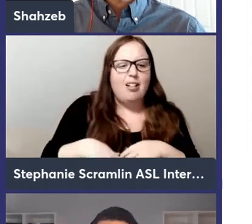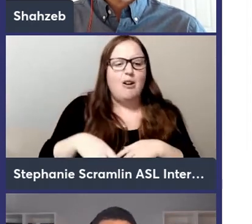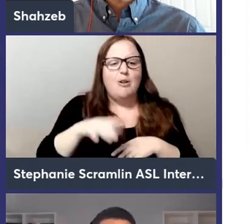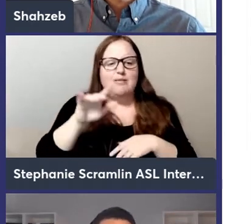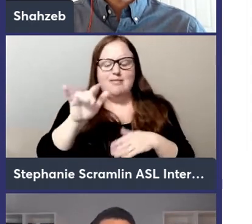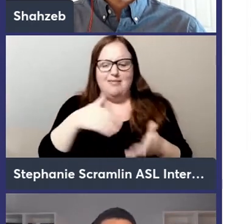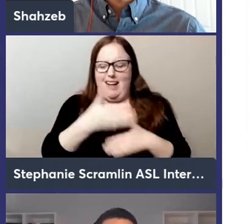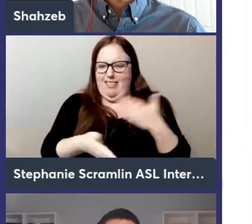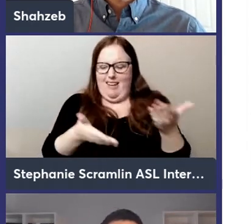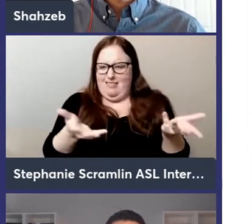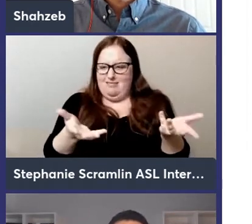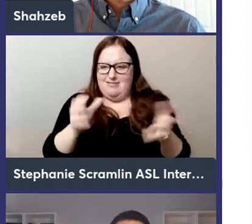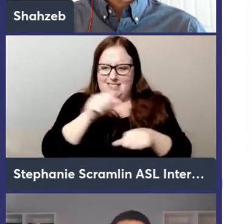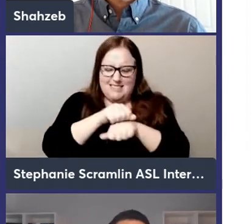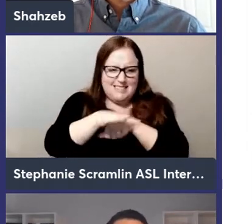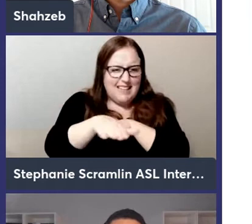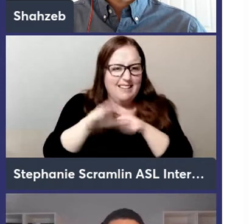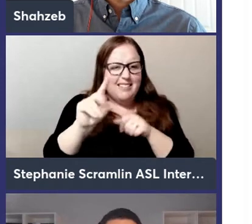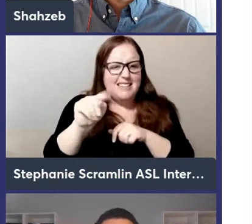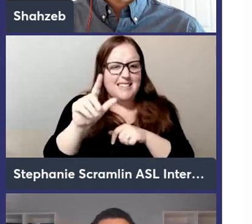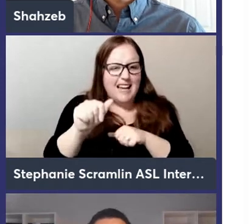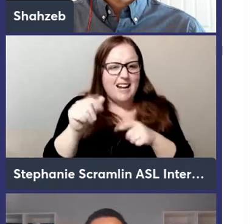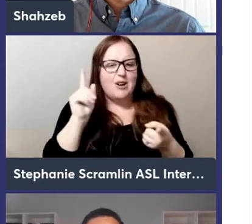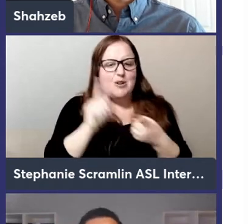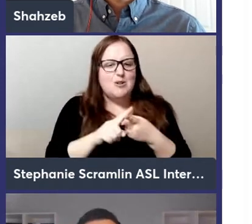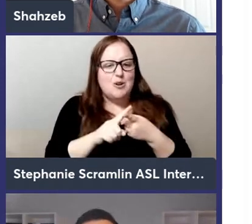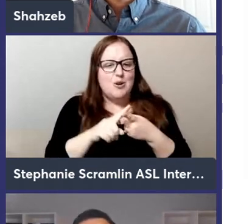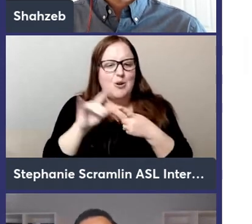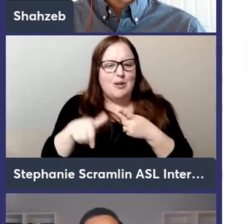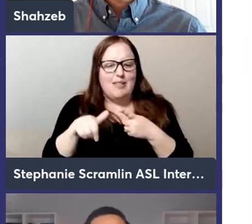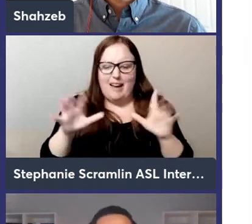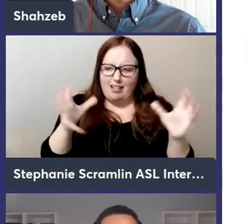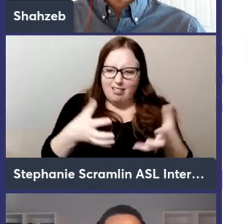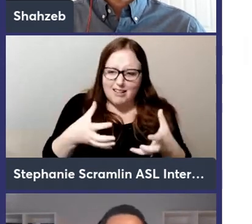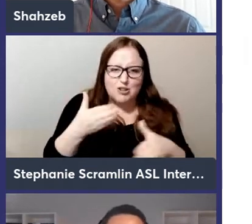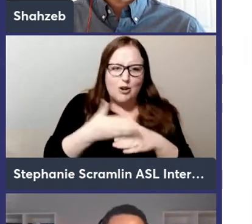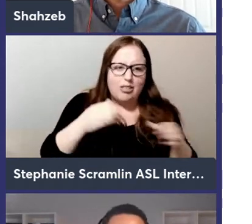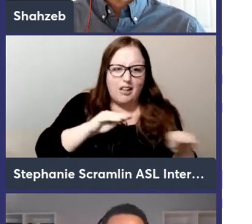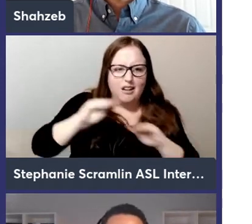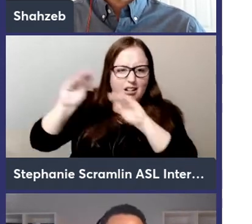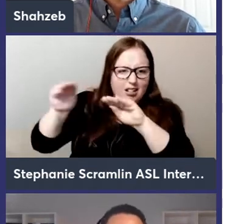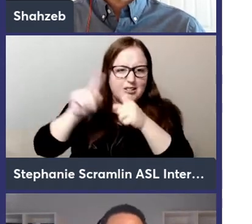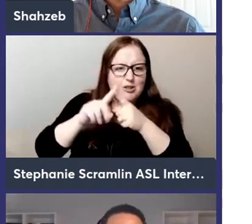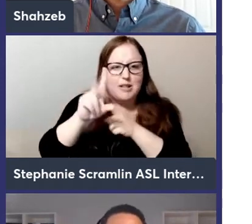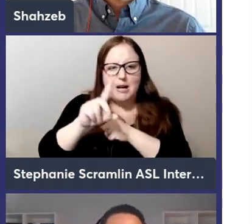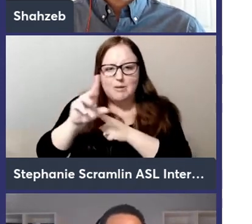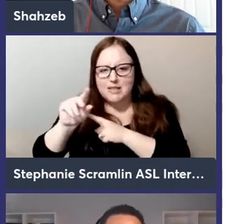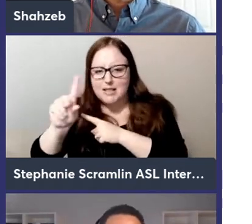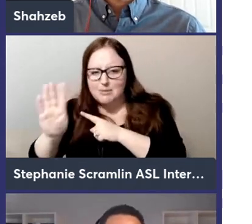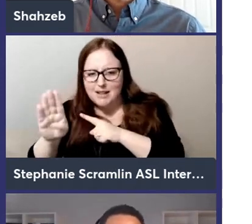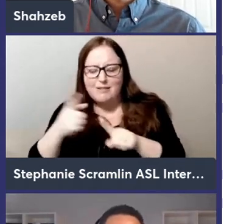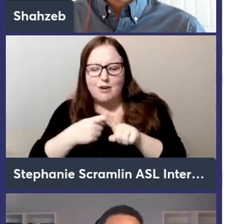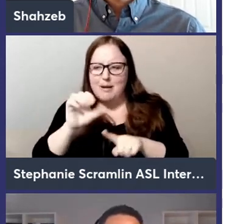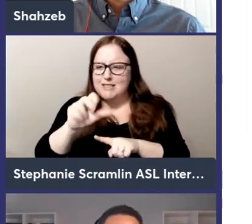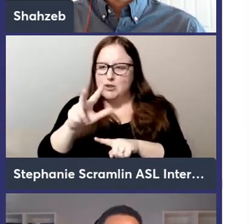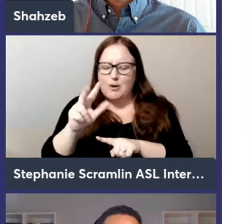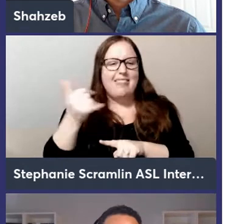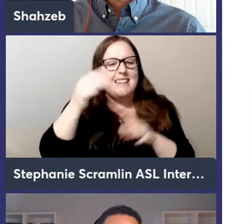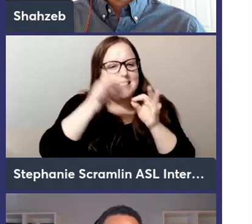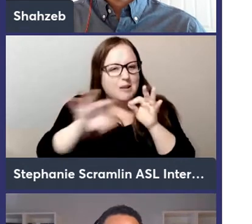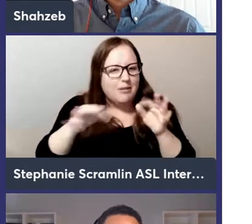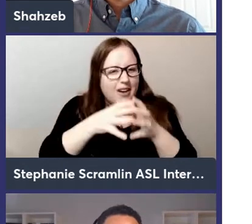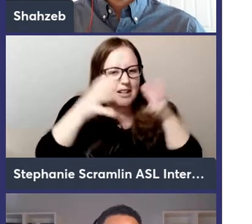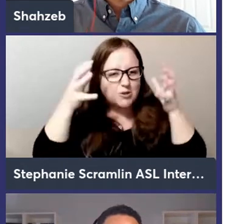and then like send the data into like a Hadoop cluster and then put it back into DynamoDB from S3. Like, this is simplifying so